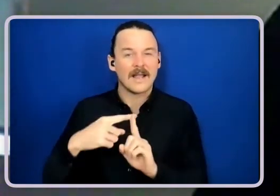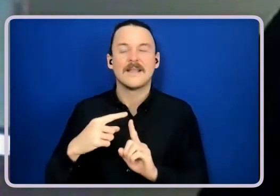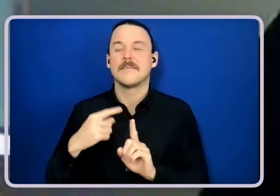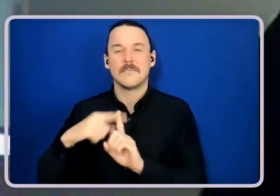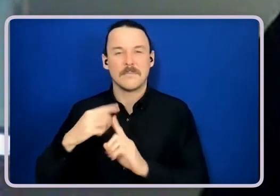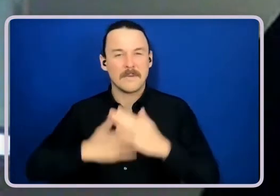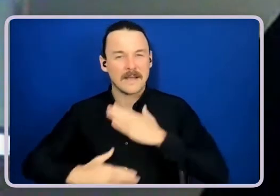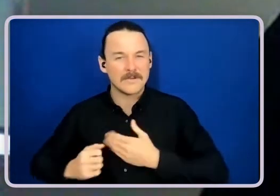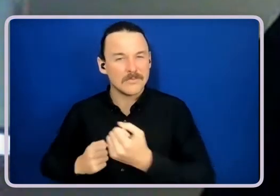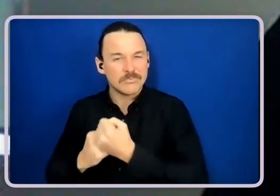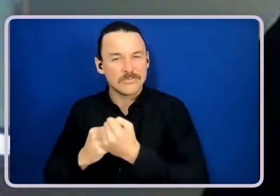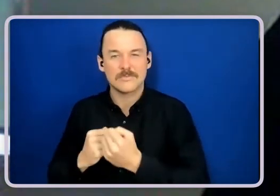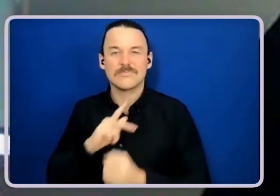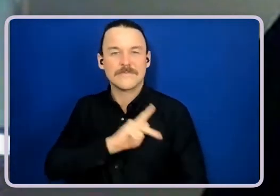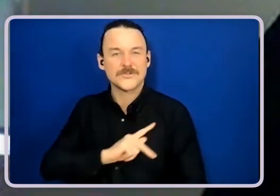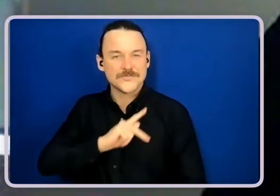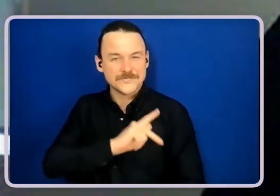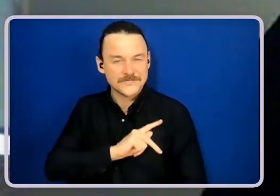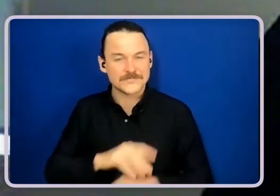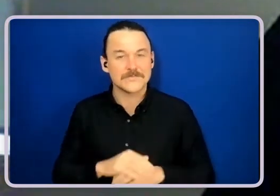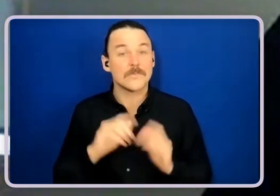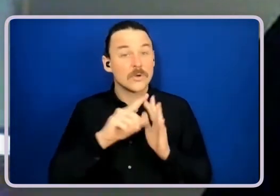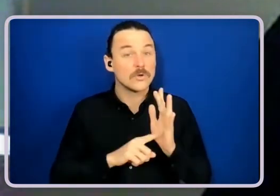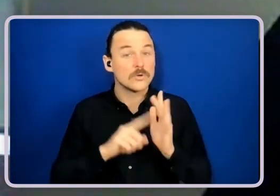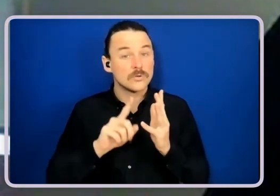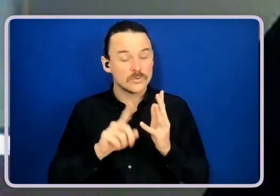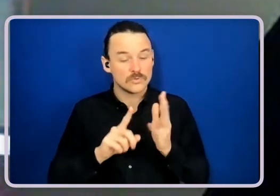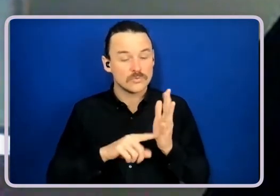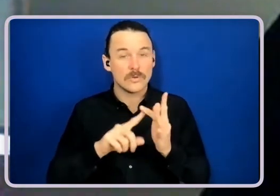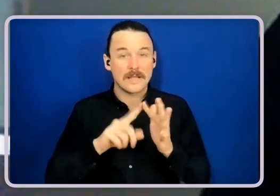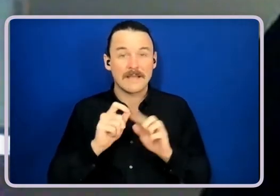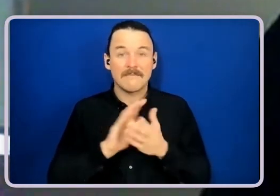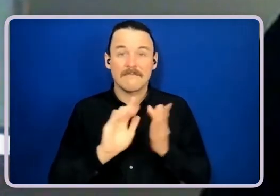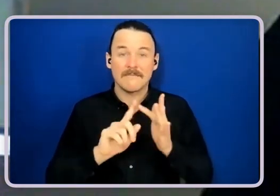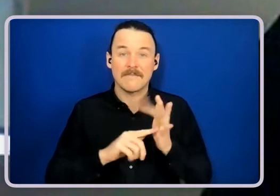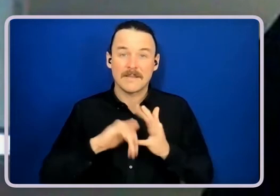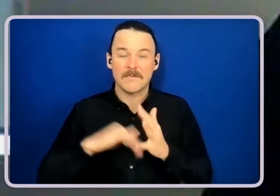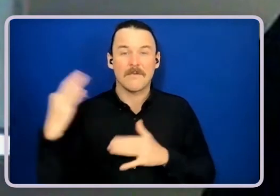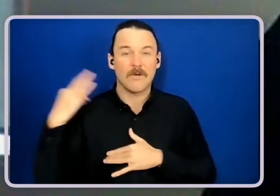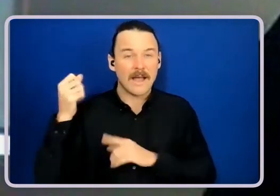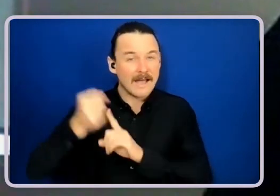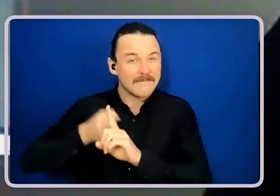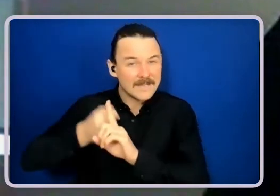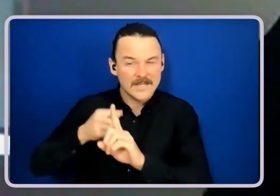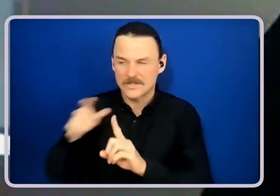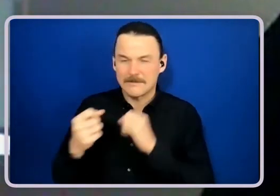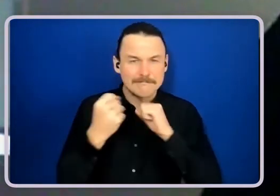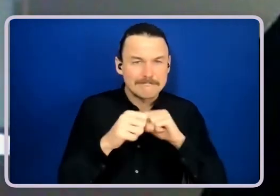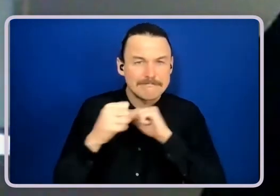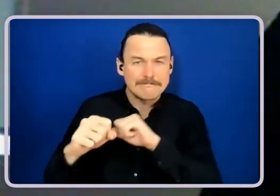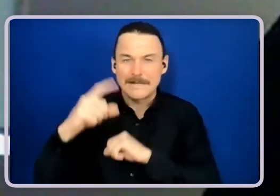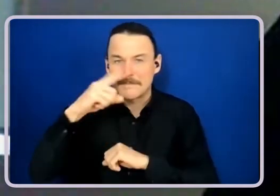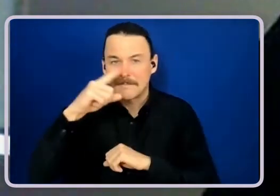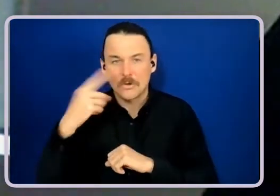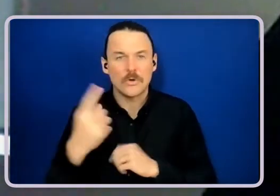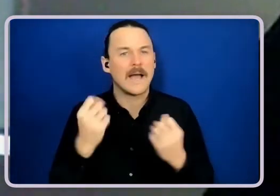As a volunteer advocate, Julie Phillips has defended people with disability who have suffered from restrictive practice and brings